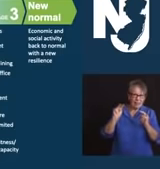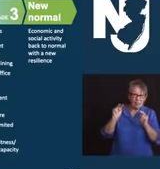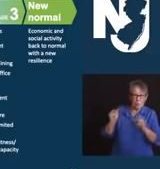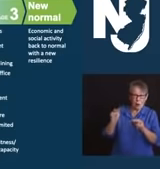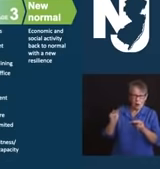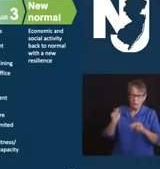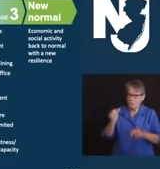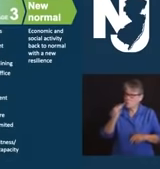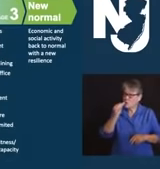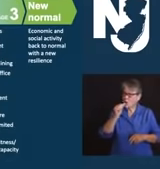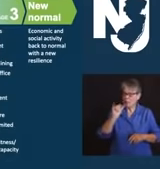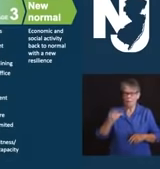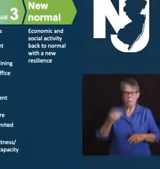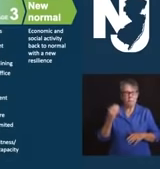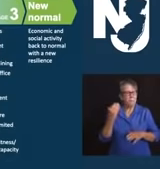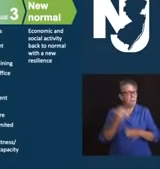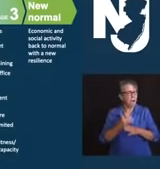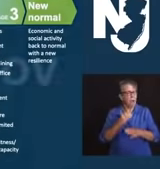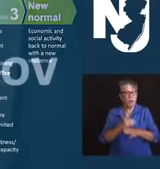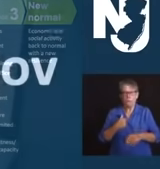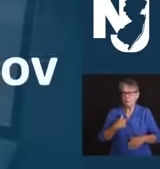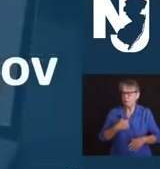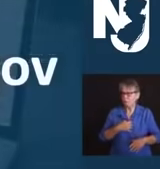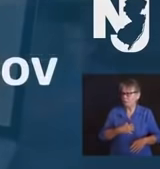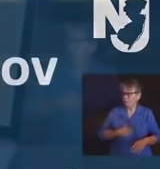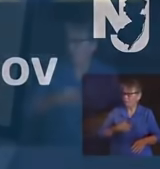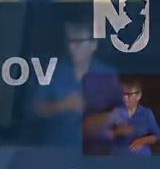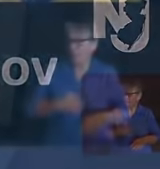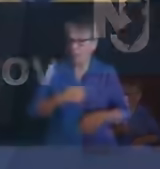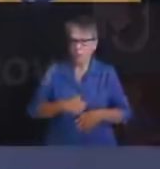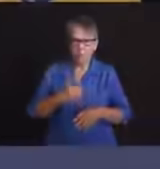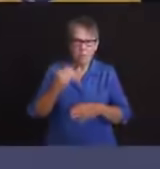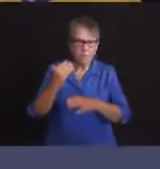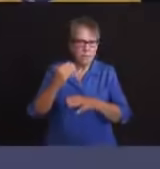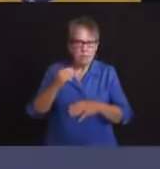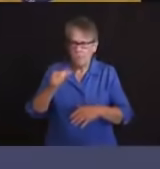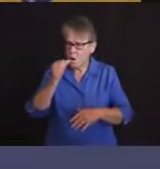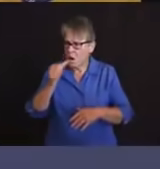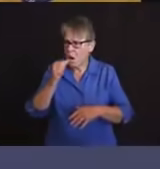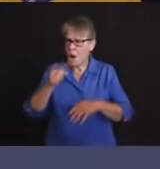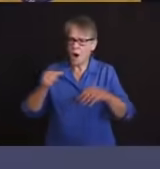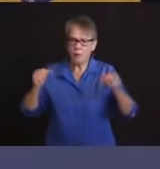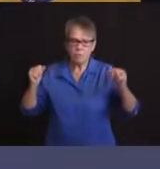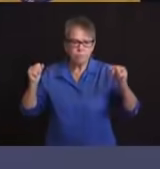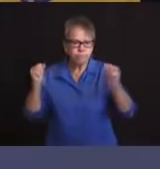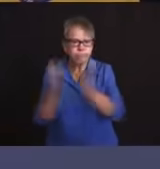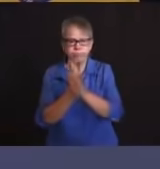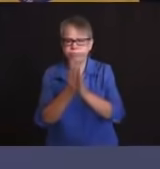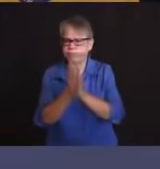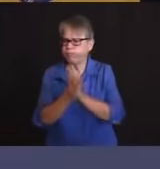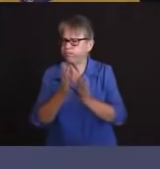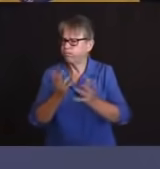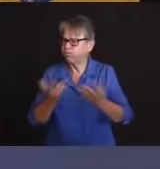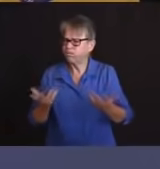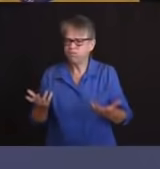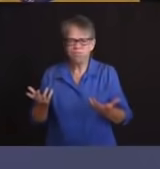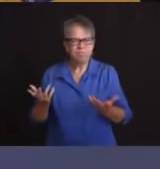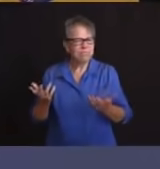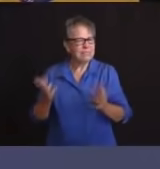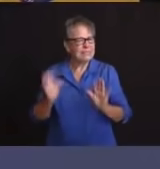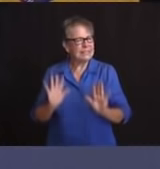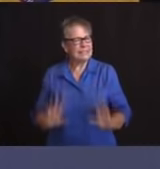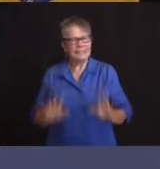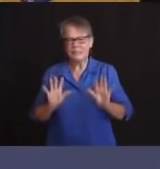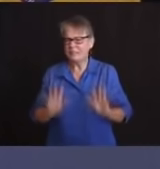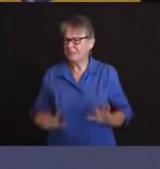So with that, and we'll show the matrix on Friday, and with that, I want to thank Judy and Ed,